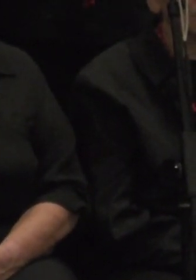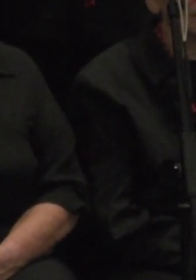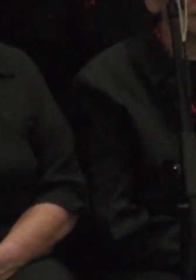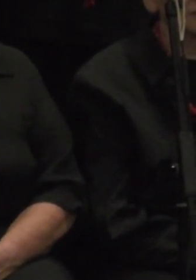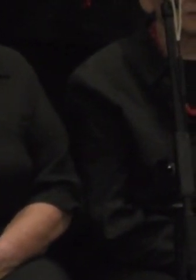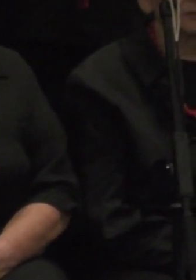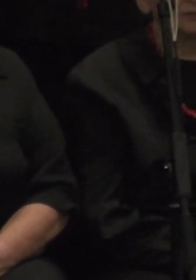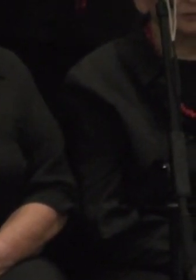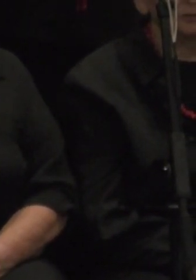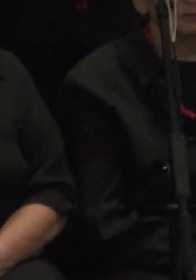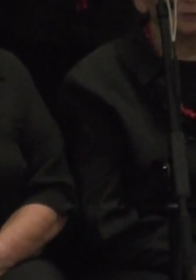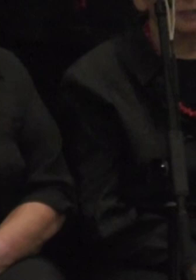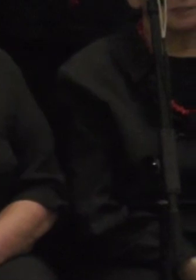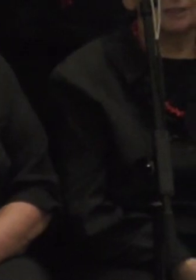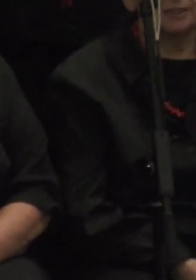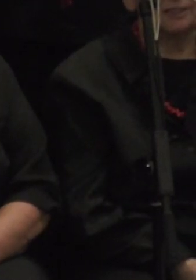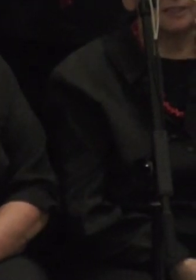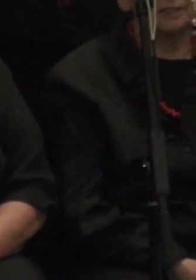What are you